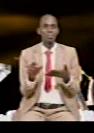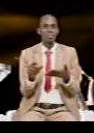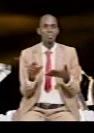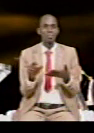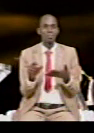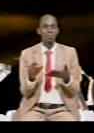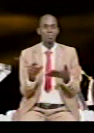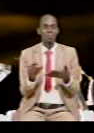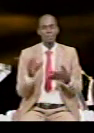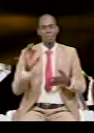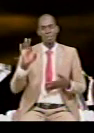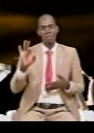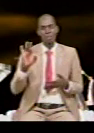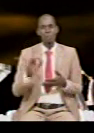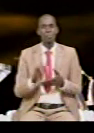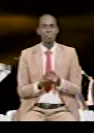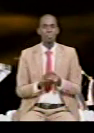verse